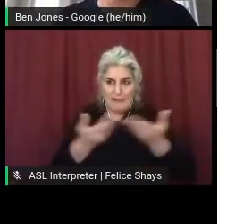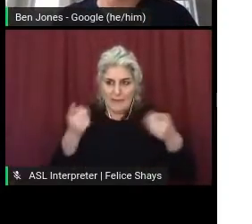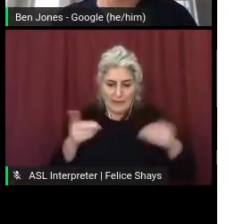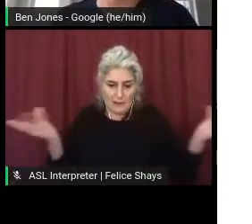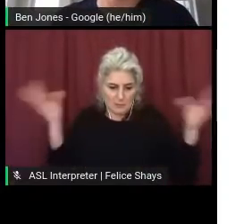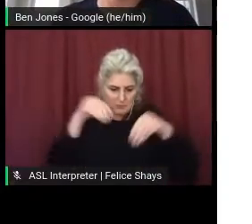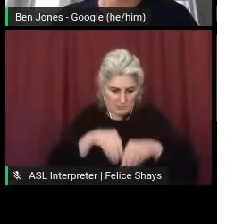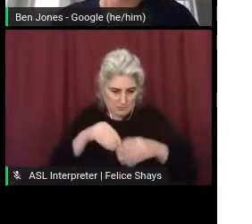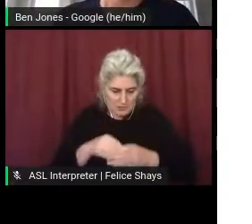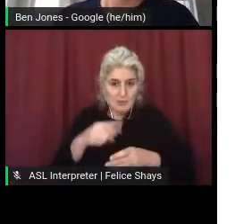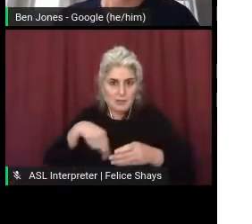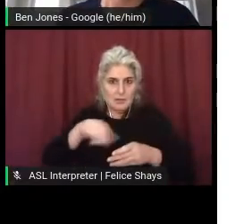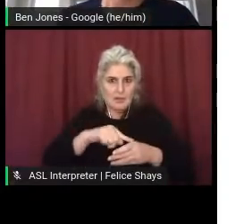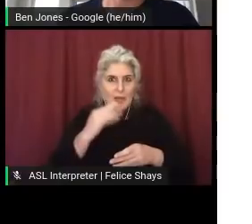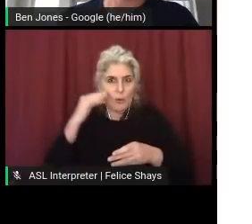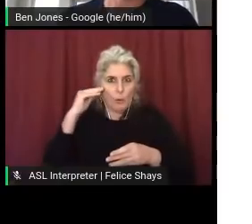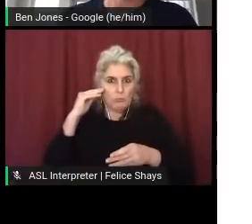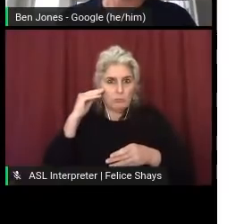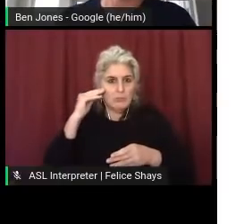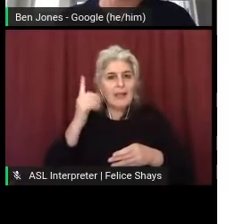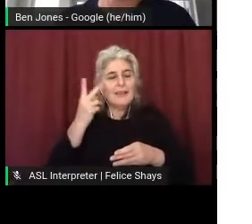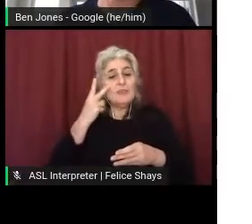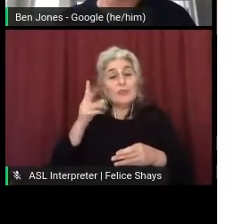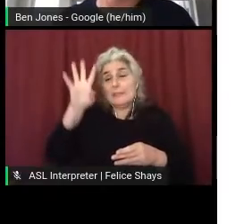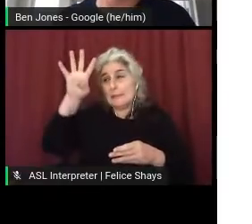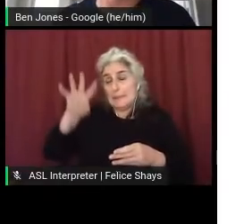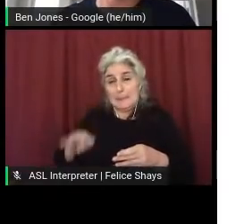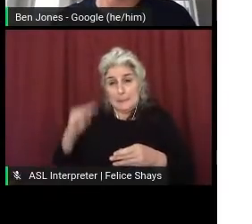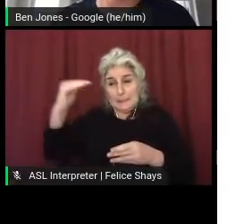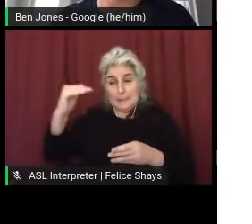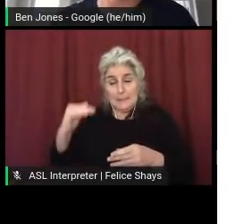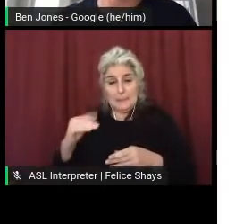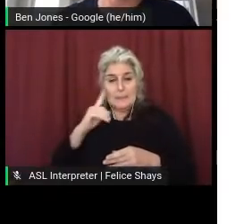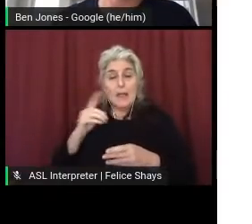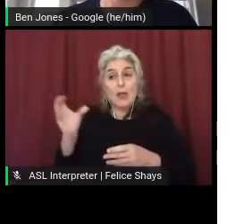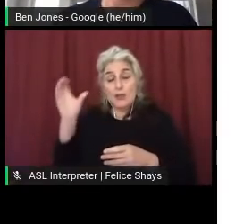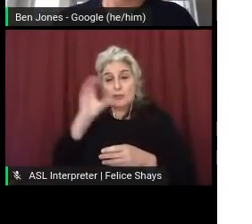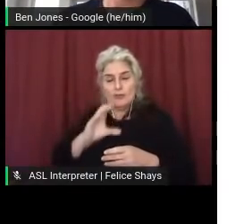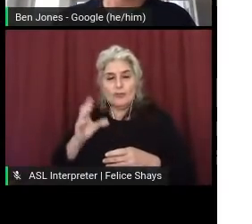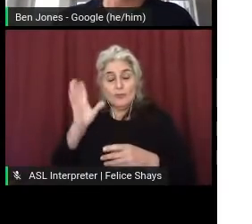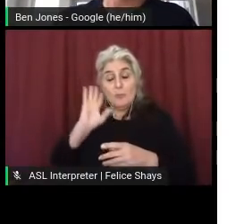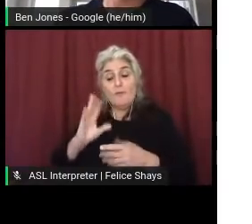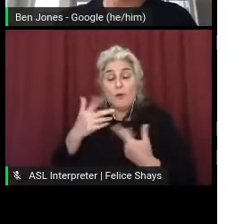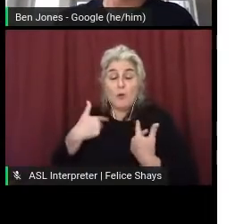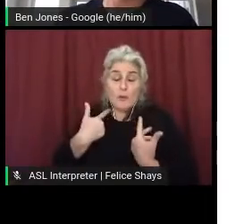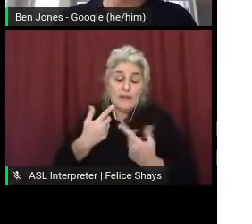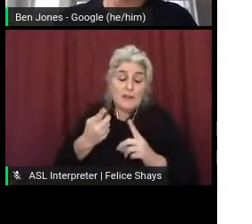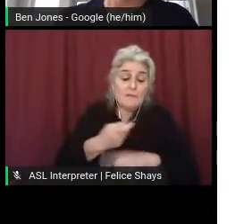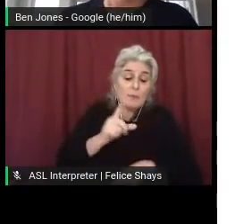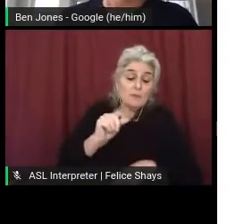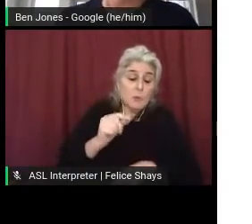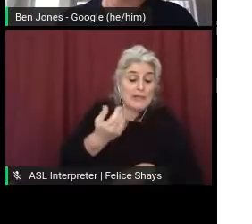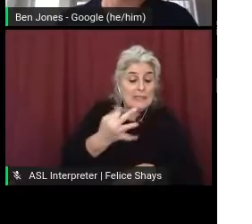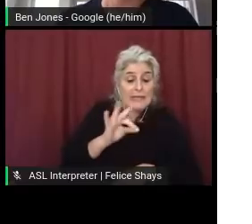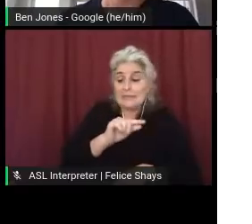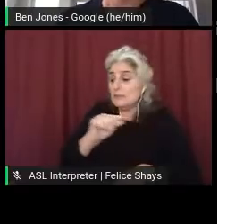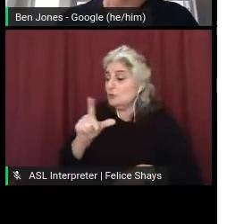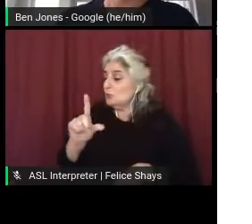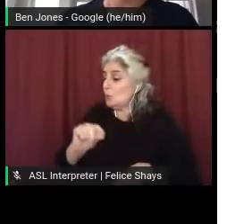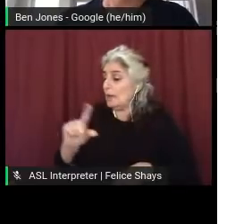the right-hand side here, a set of searches that have had more than 10x growth from 2019 to 2020.